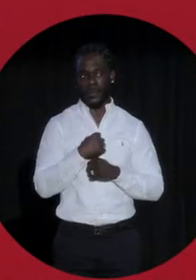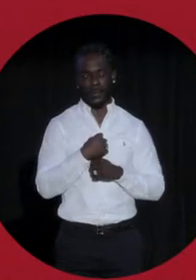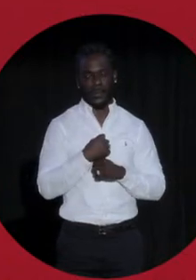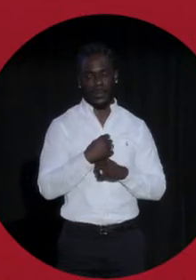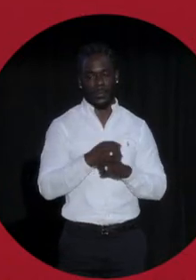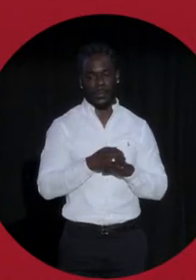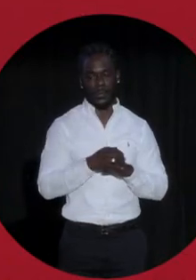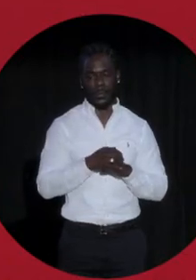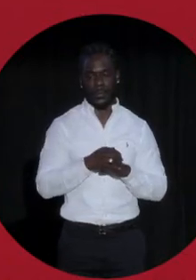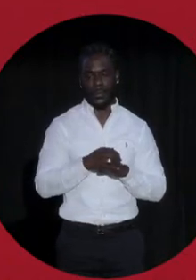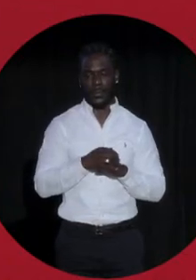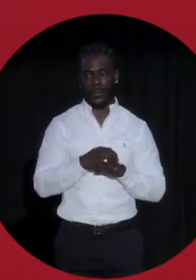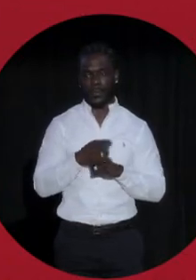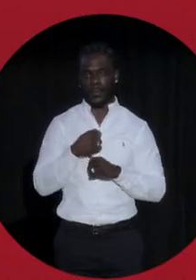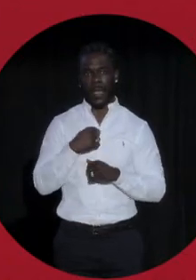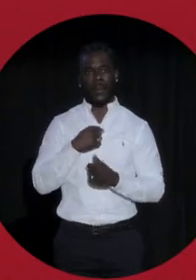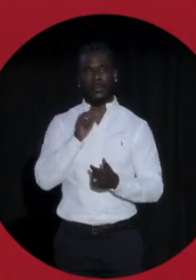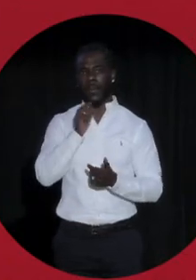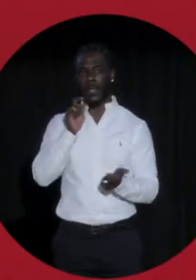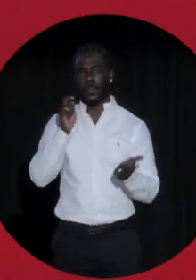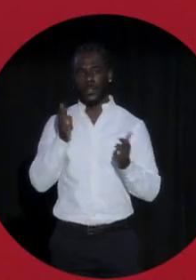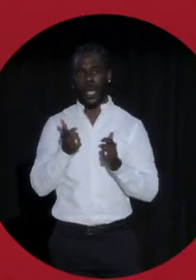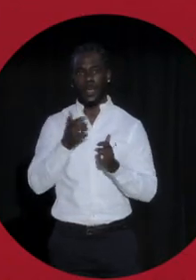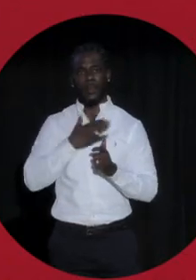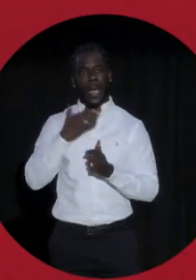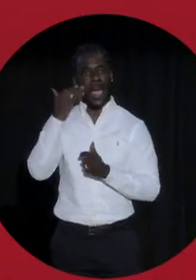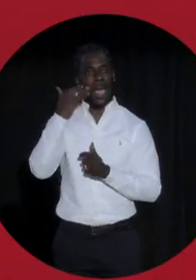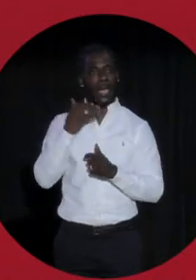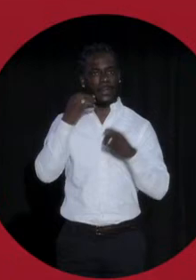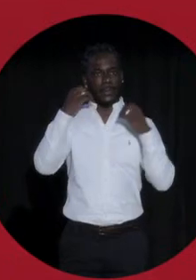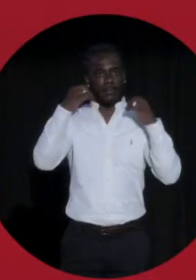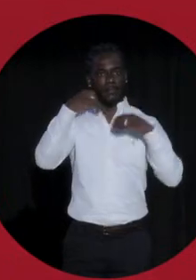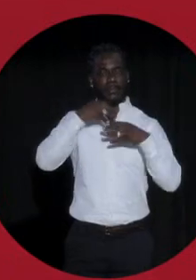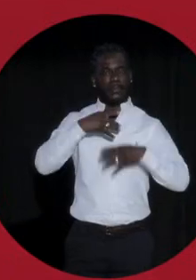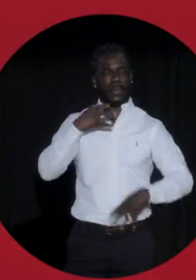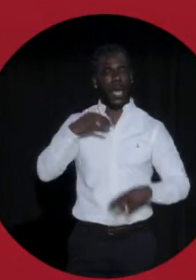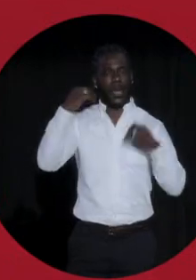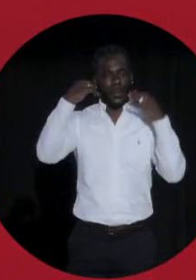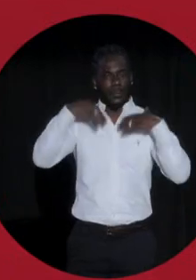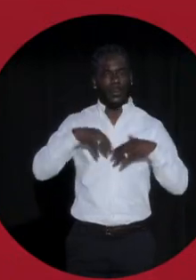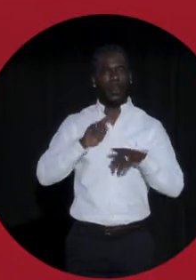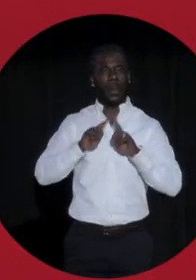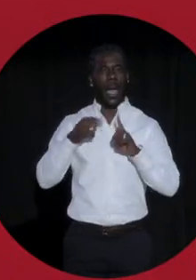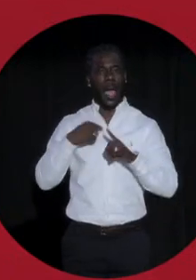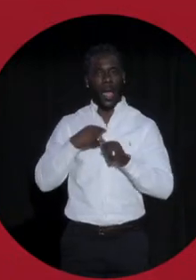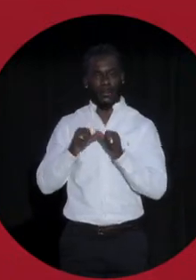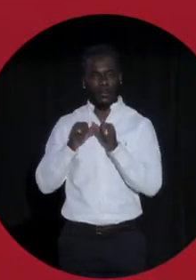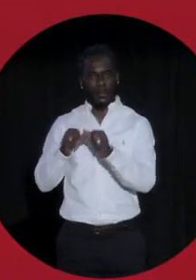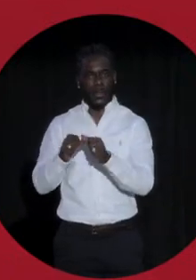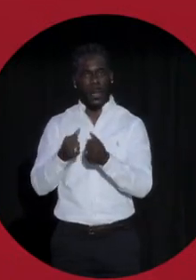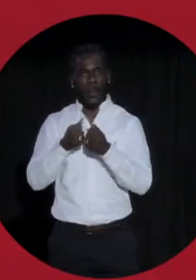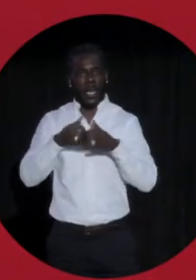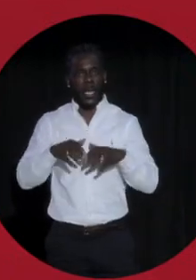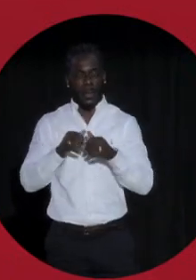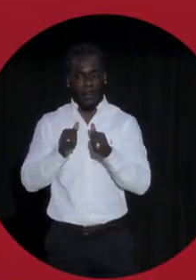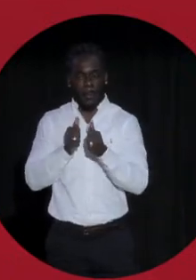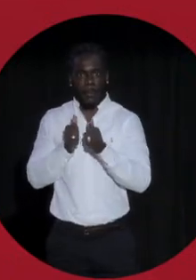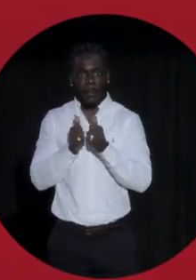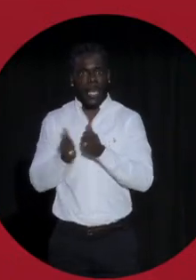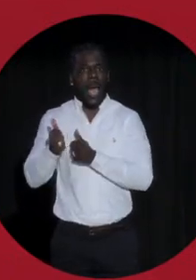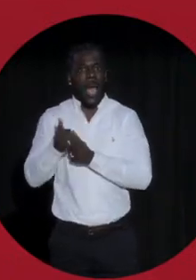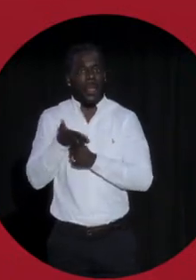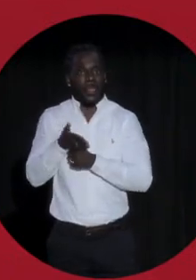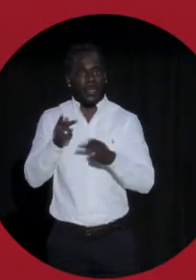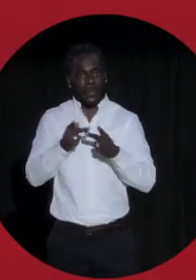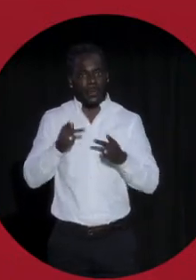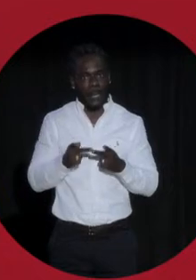the blundering of chance, my head is budding but unbowed. Beyond this place of wrath and tears